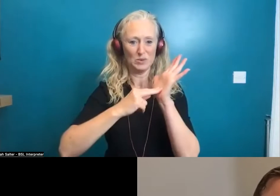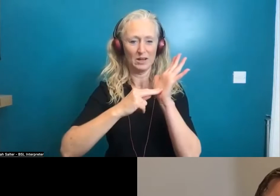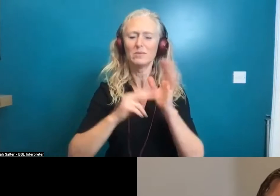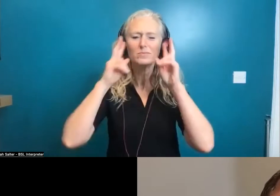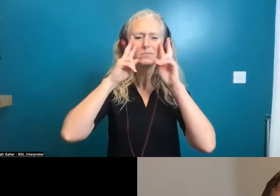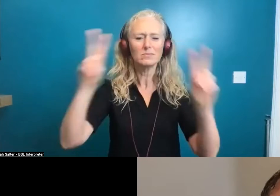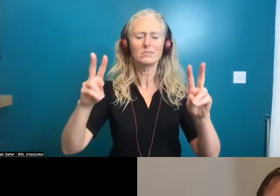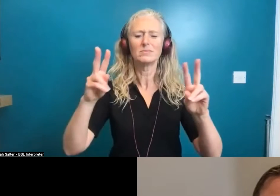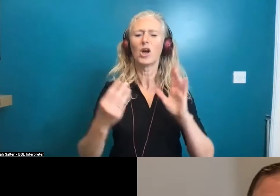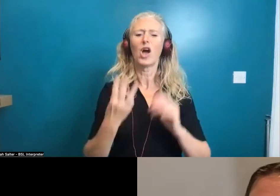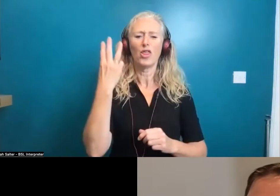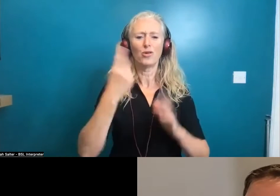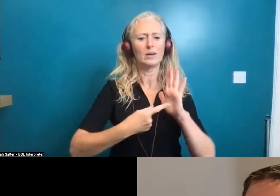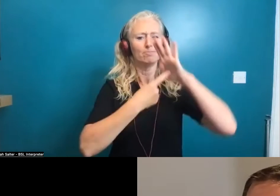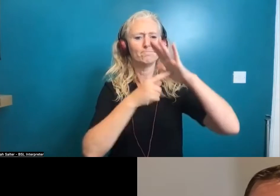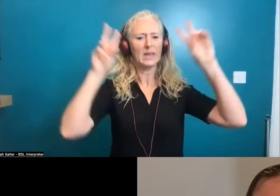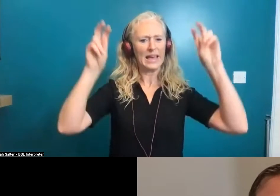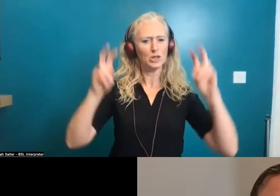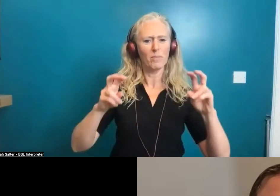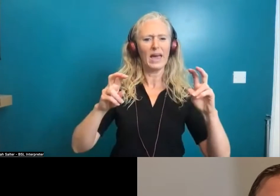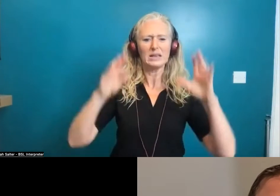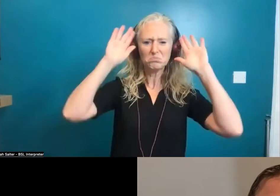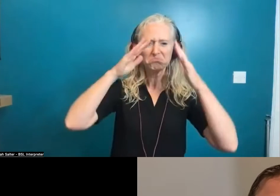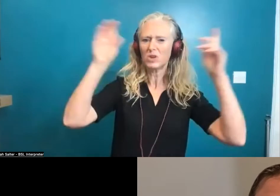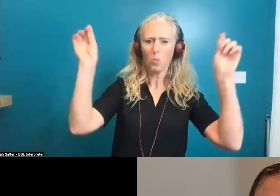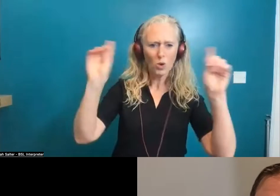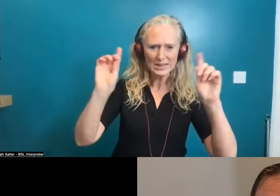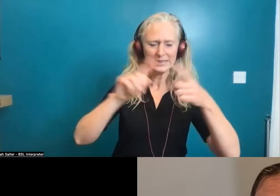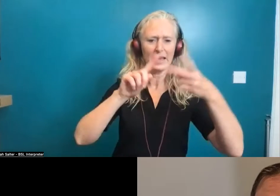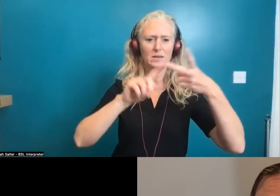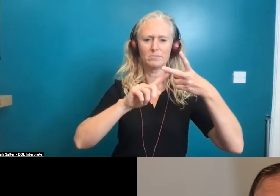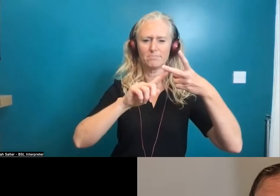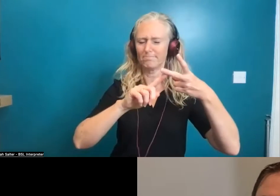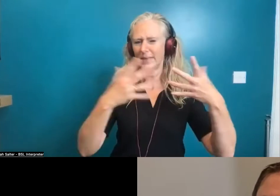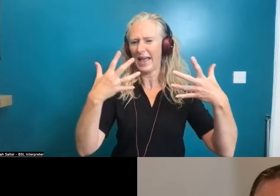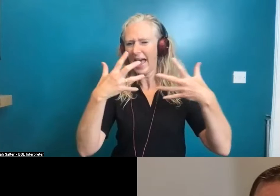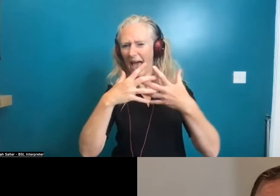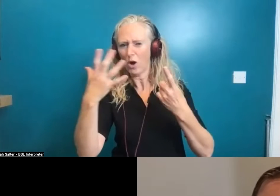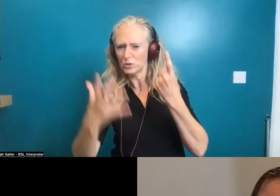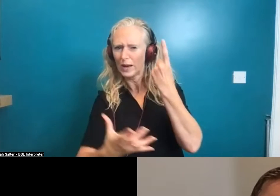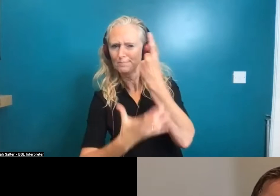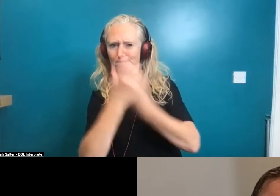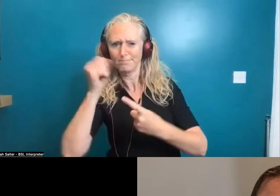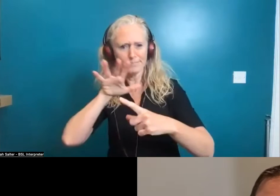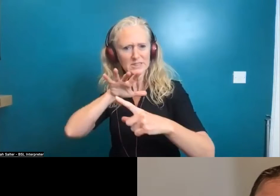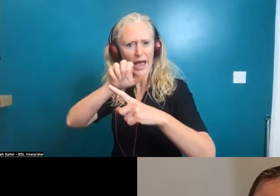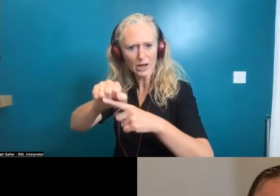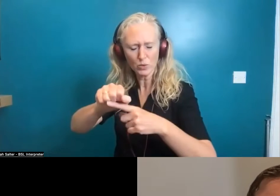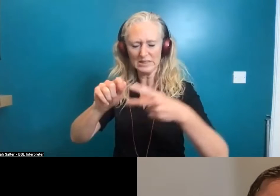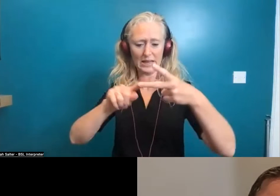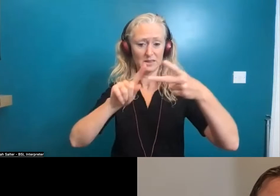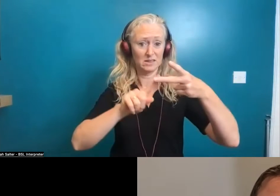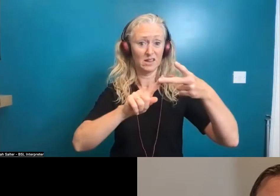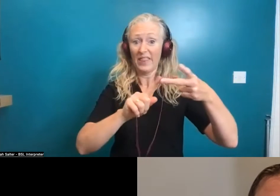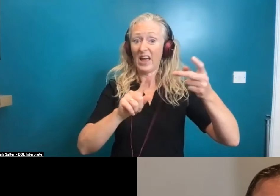what is Usher syndrome? How do I get a diagnosis? And what do I do once I've got that diagnosis?